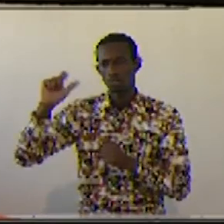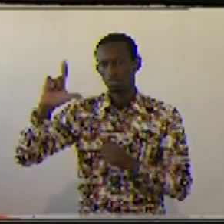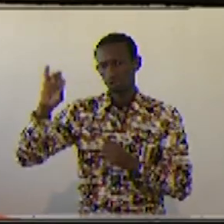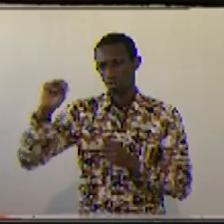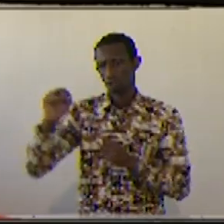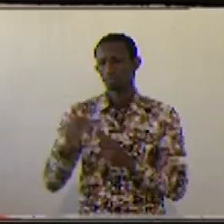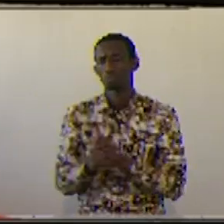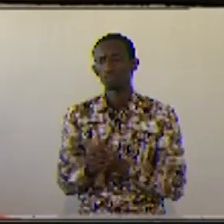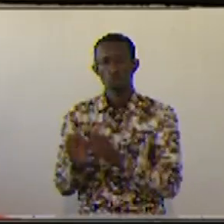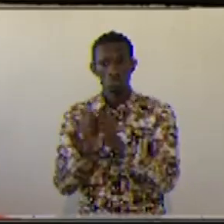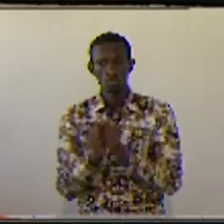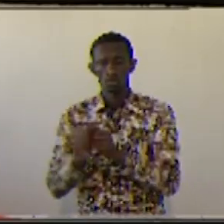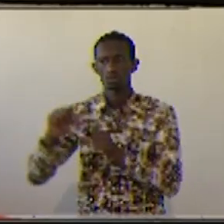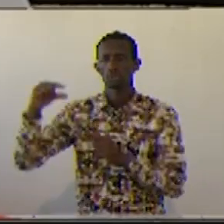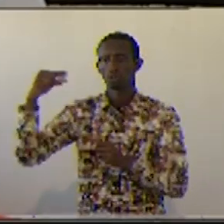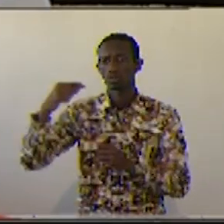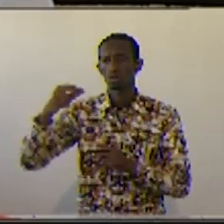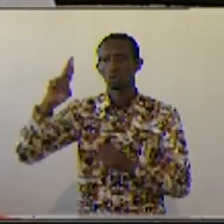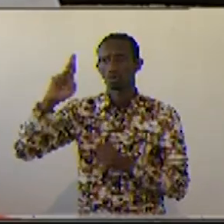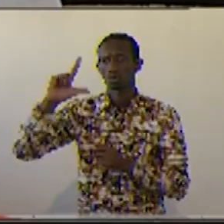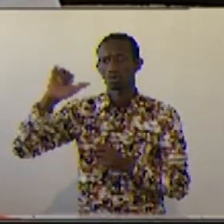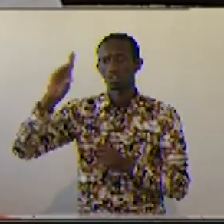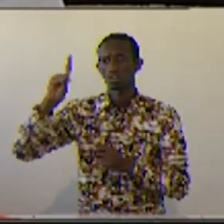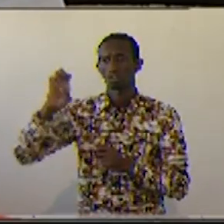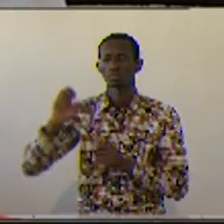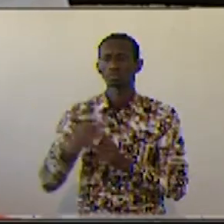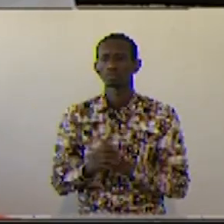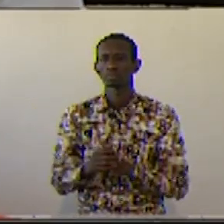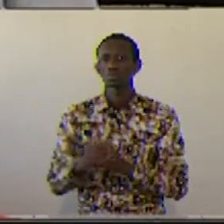So aluminium has 3 positive. The